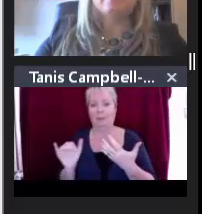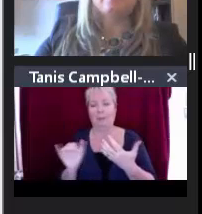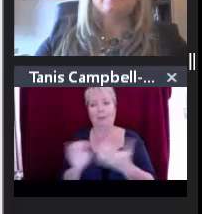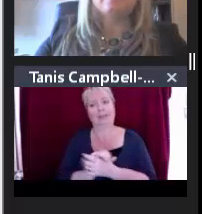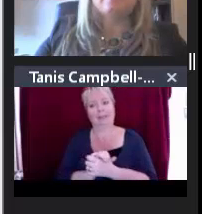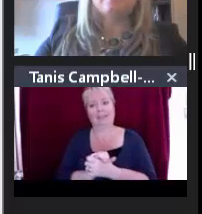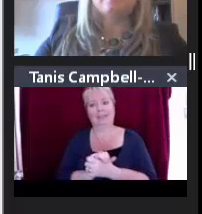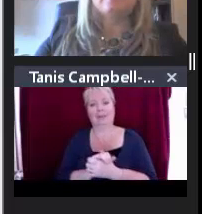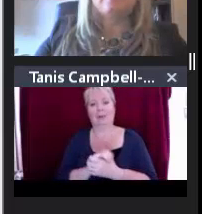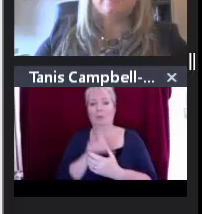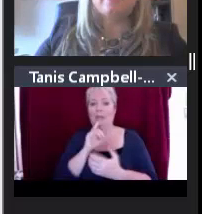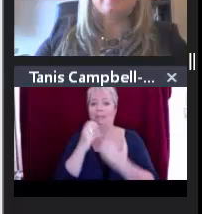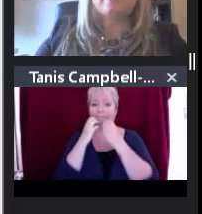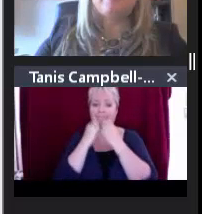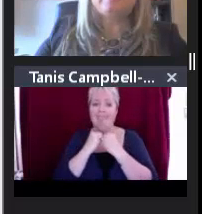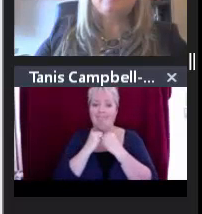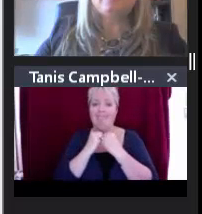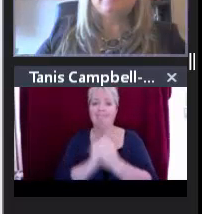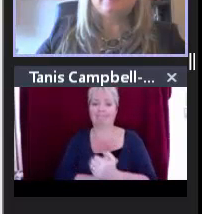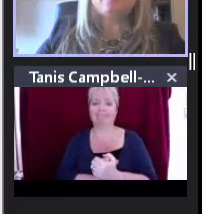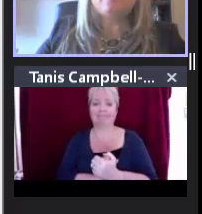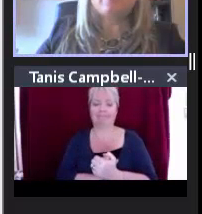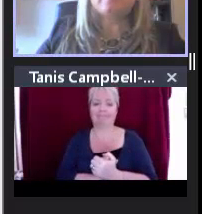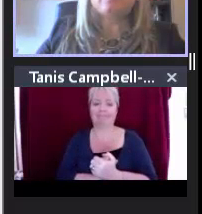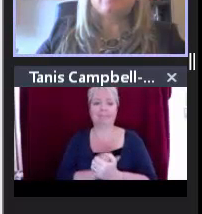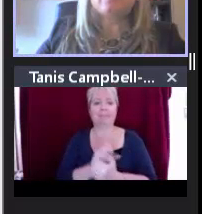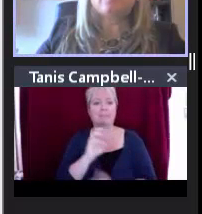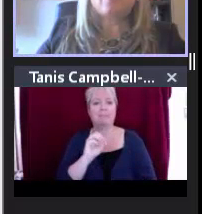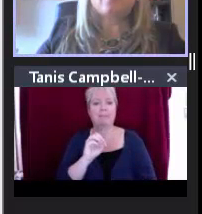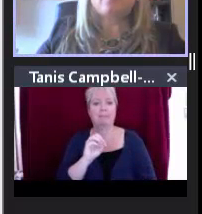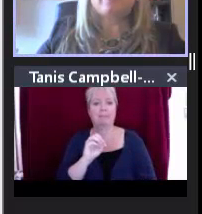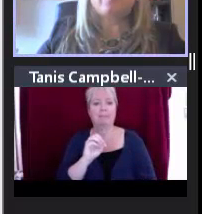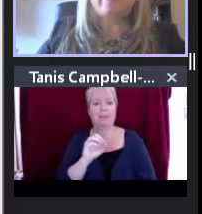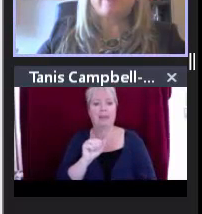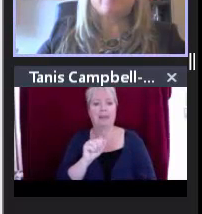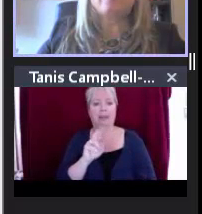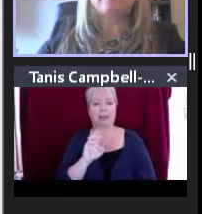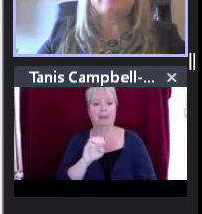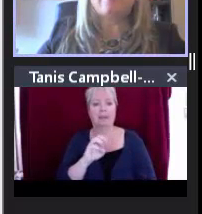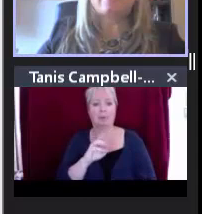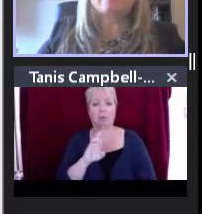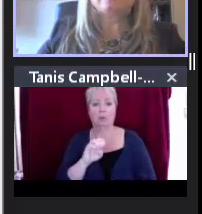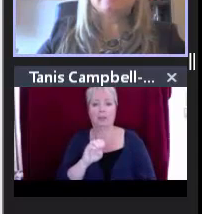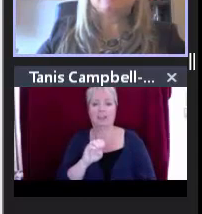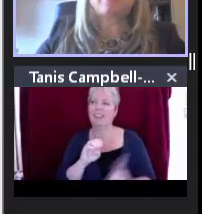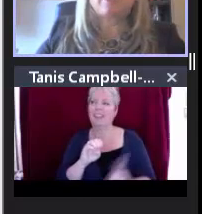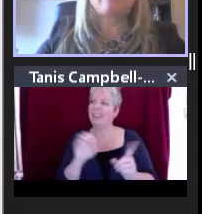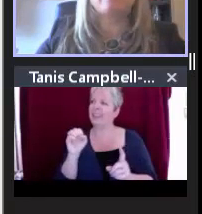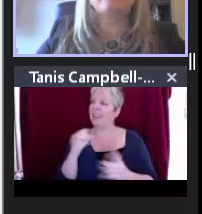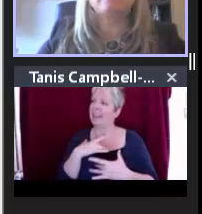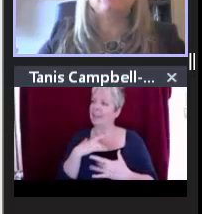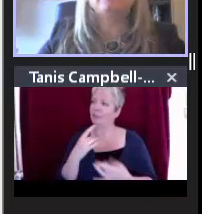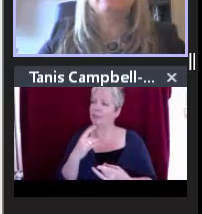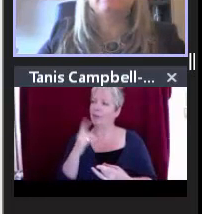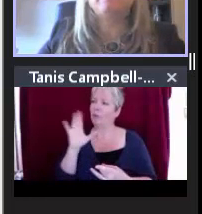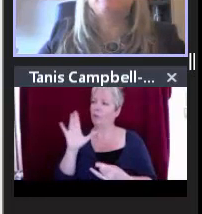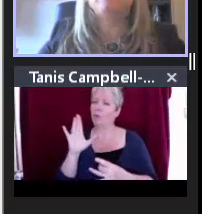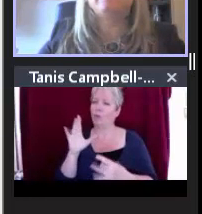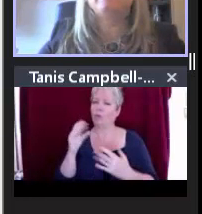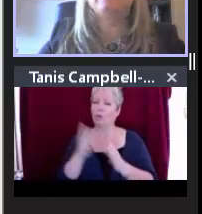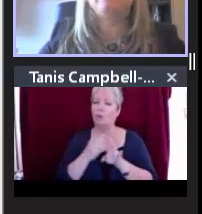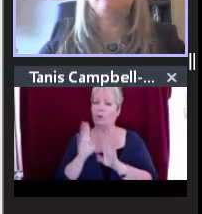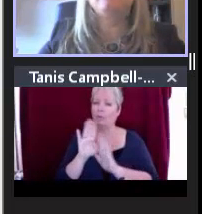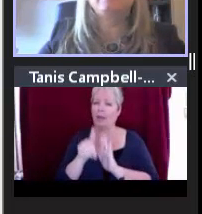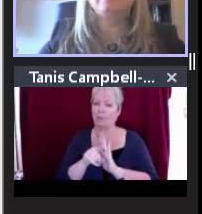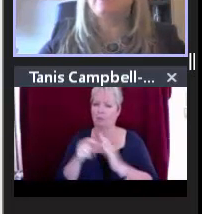that's very useful as well. Yeah, I mean, it's interesting. You've got such a strong career background, and I guess that's what I find really interesting.